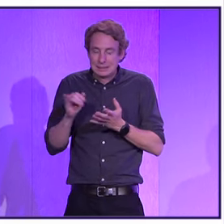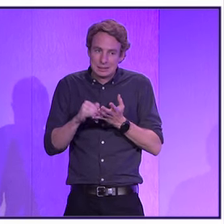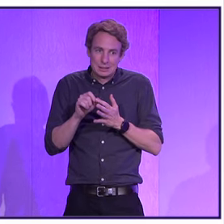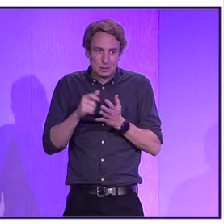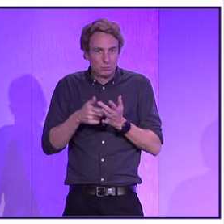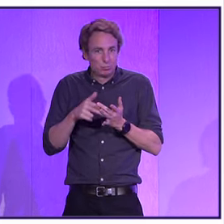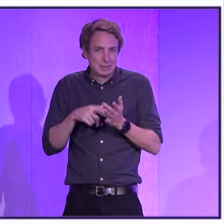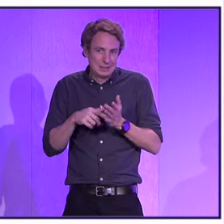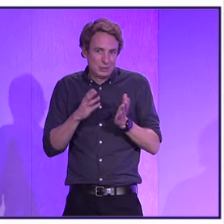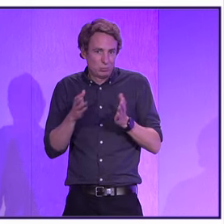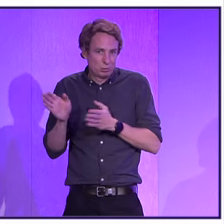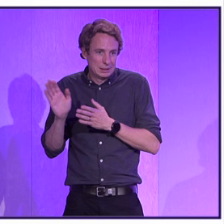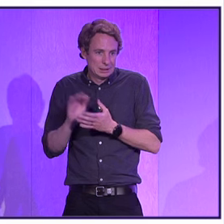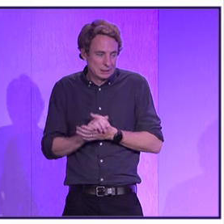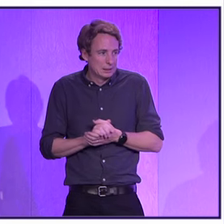I'm going to